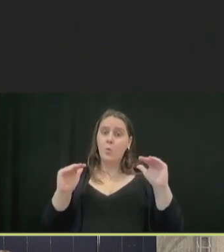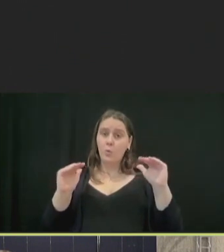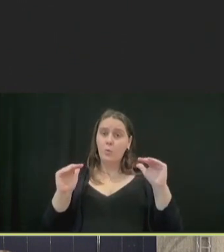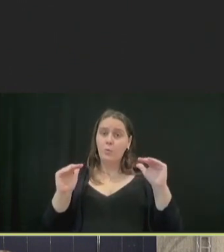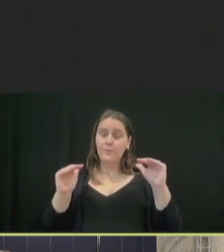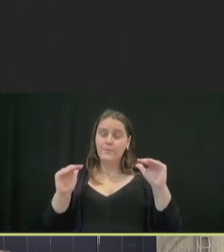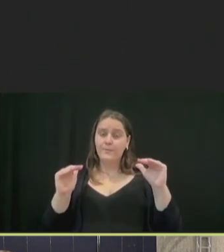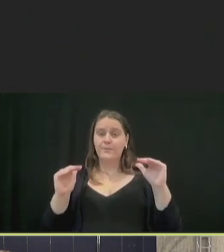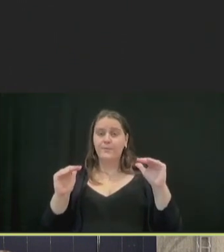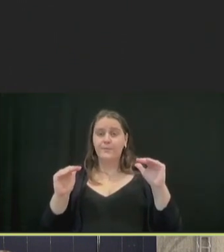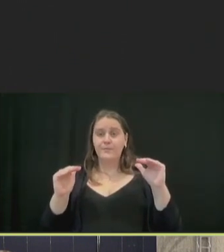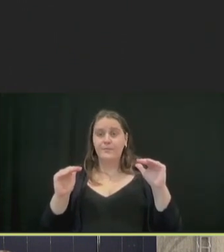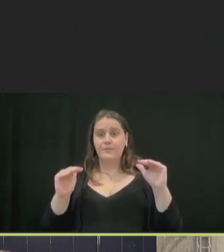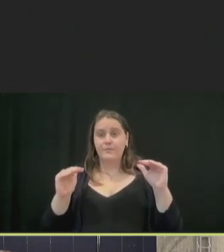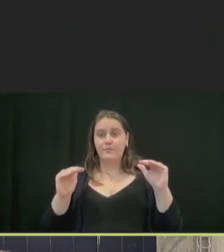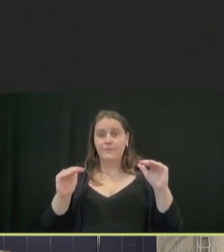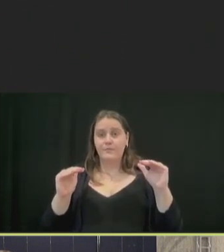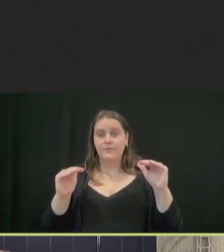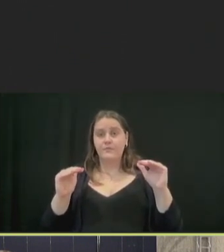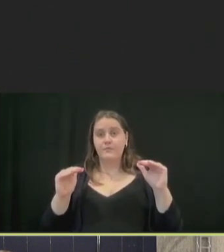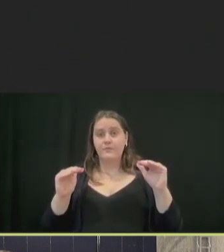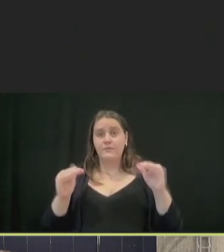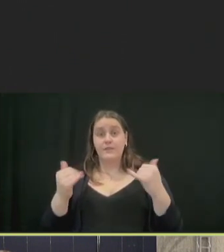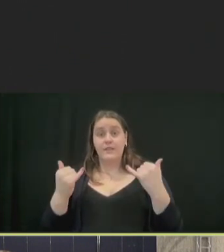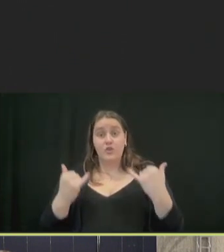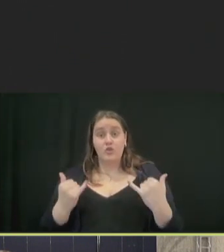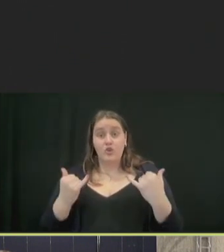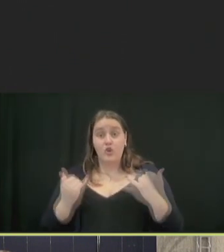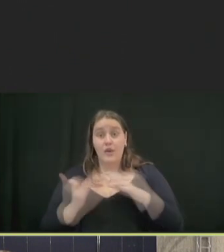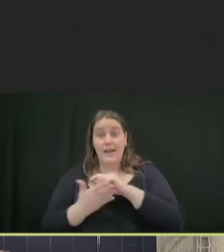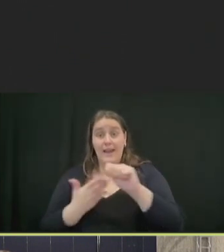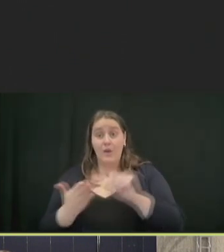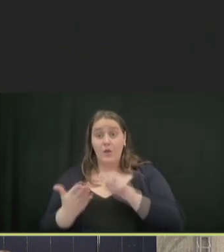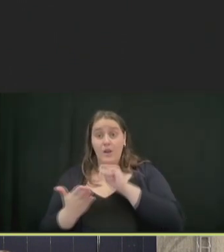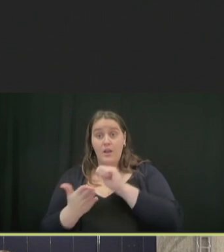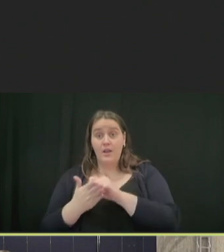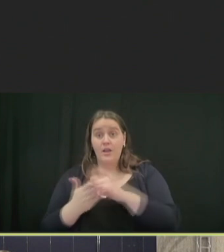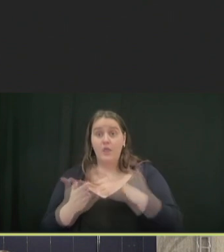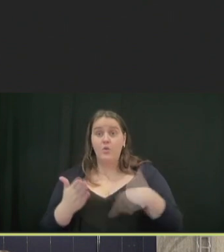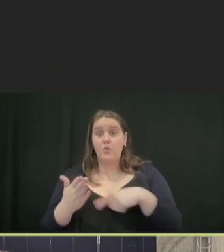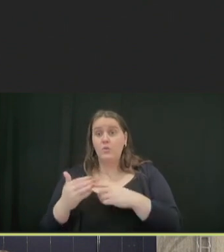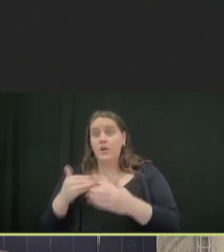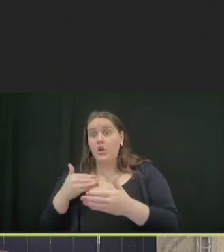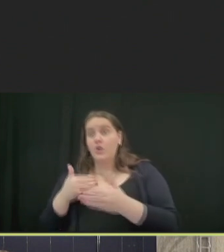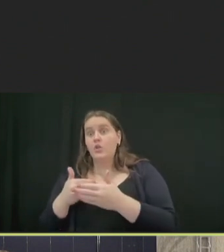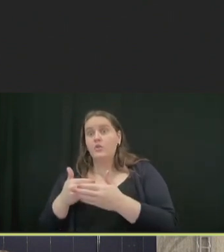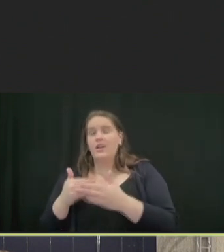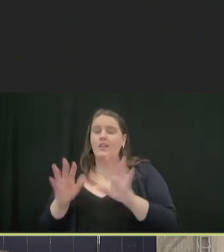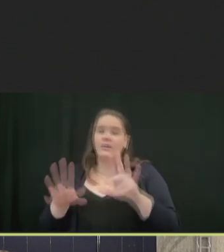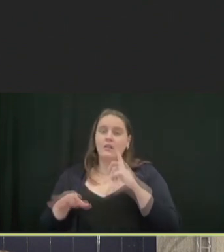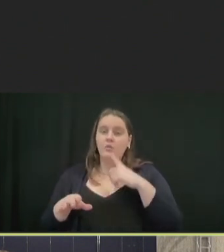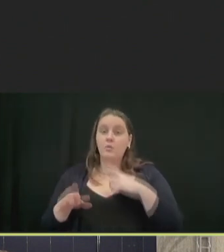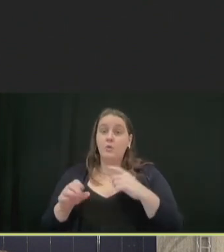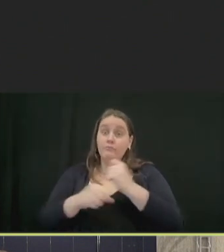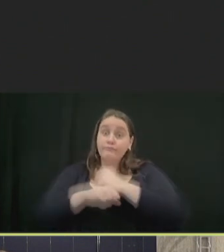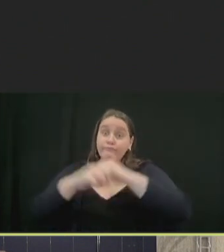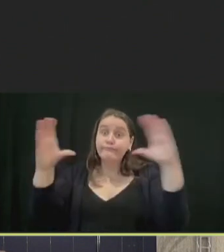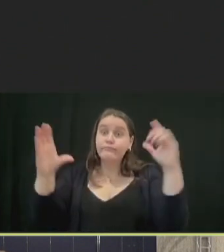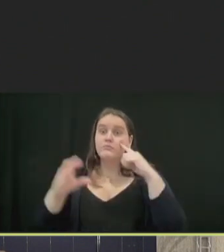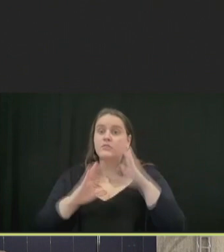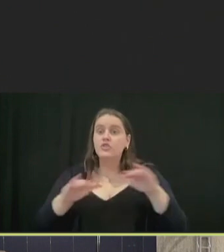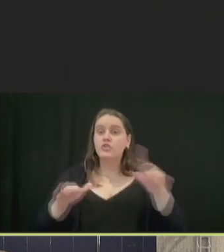in our current era, we might be closer to, if we're thinking about children who are up to date on a